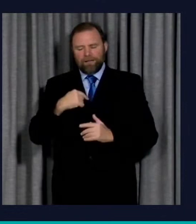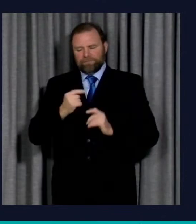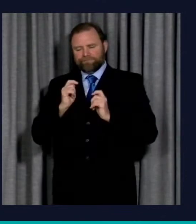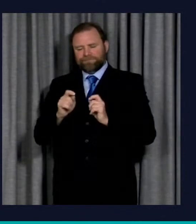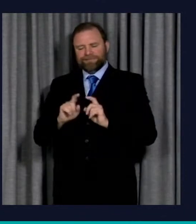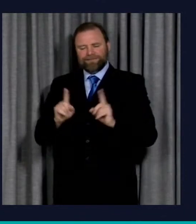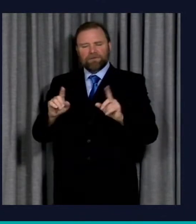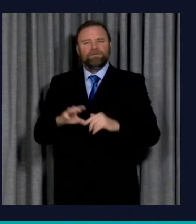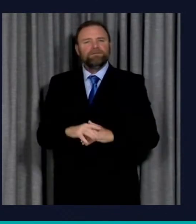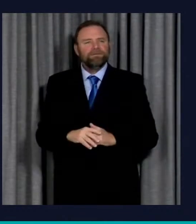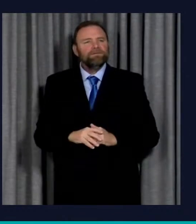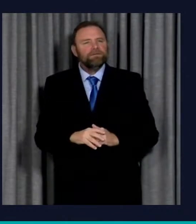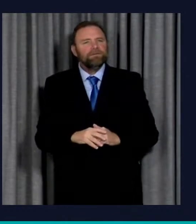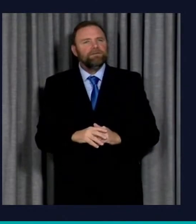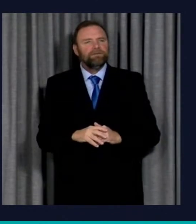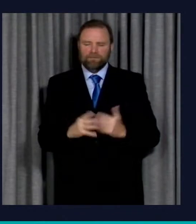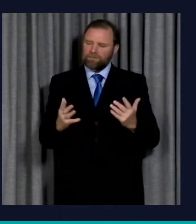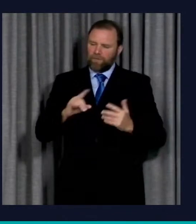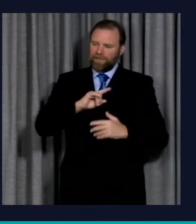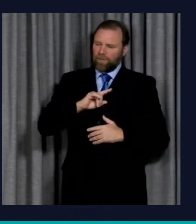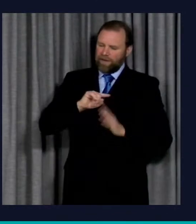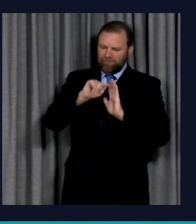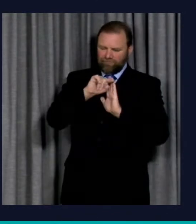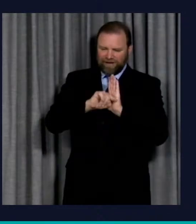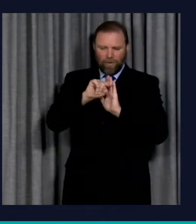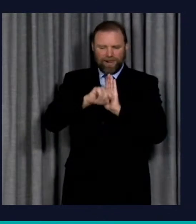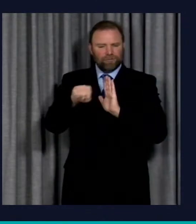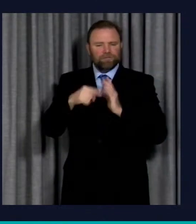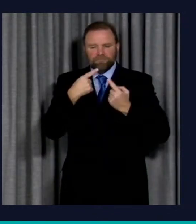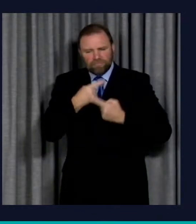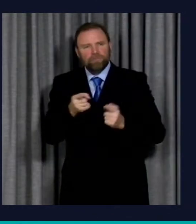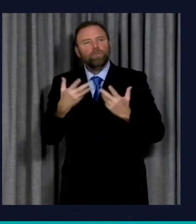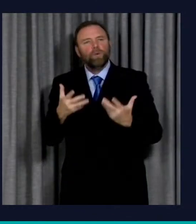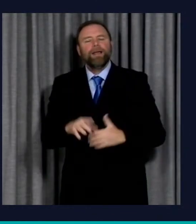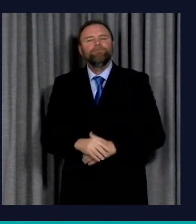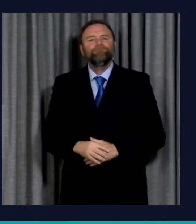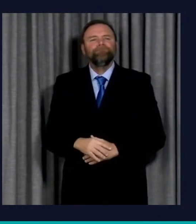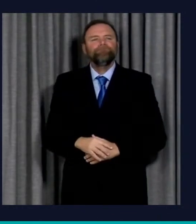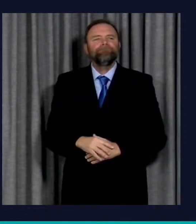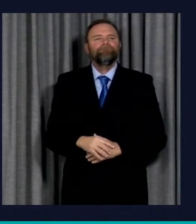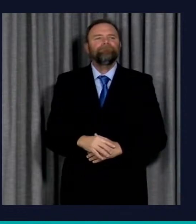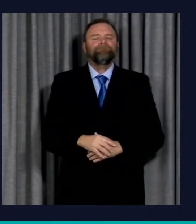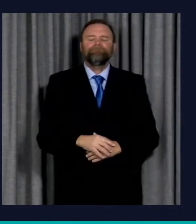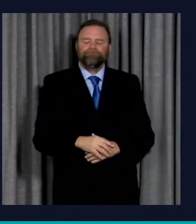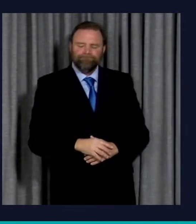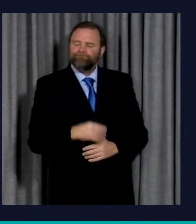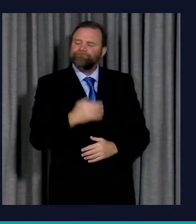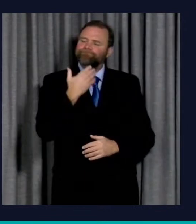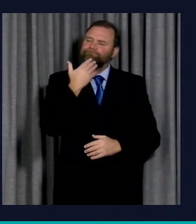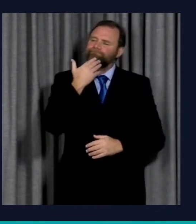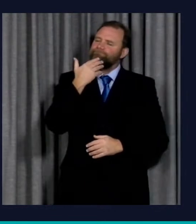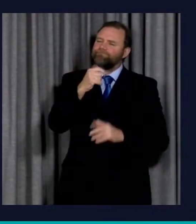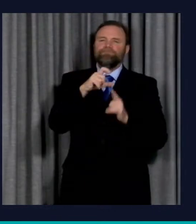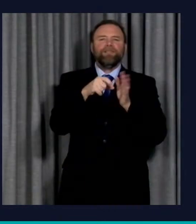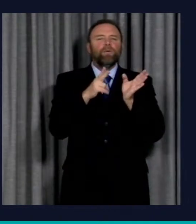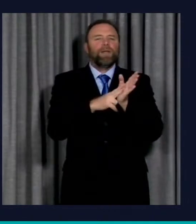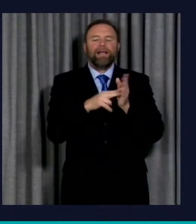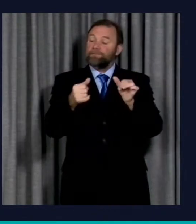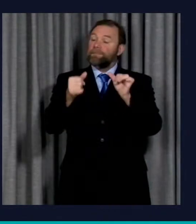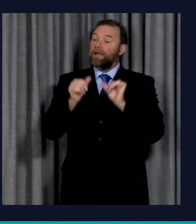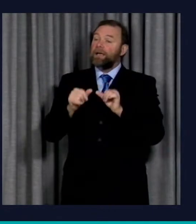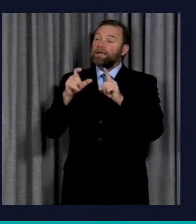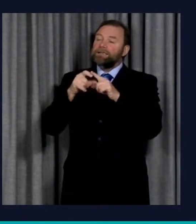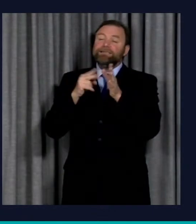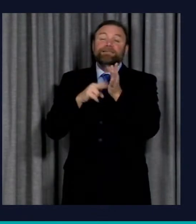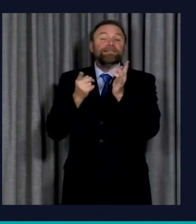differently in the regulations that I've been able to announce today. Dan, thank you very much. Over to